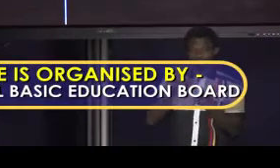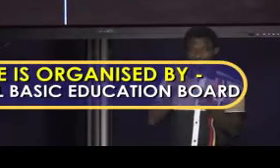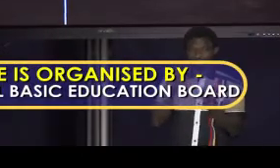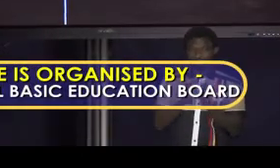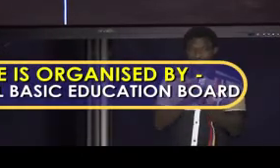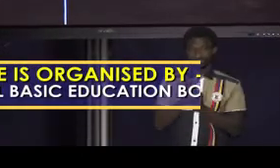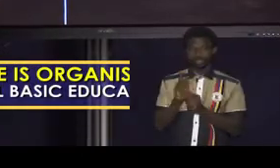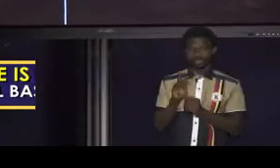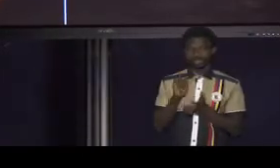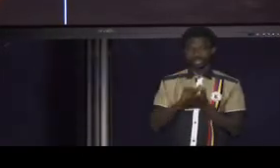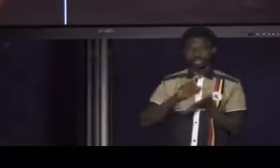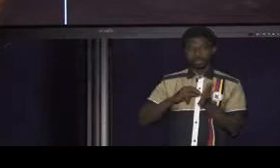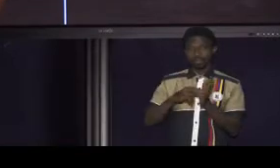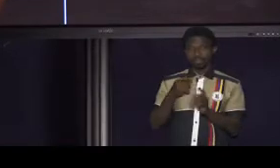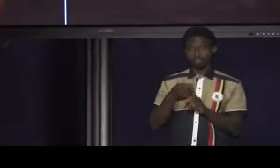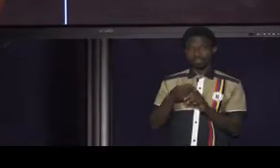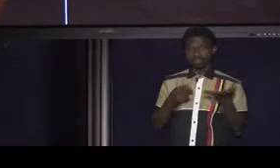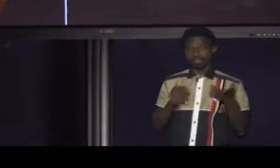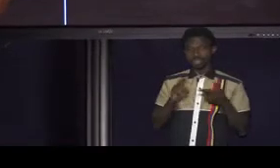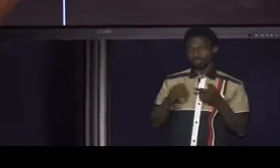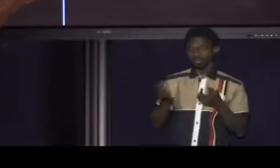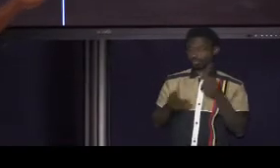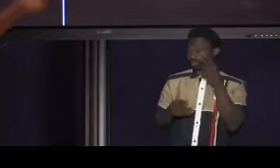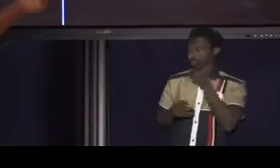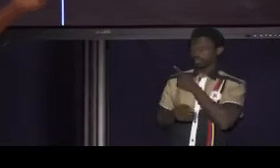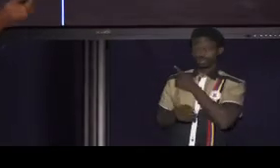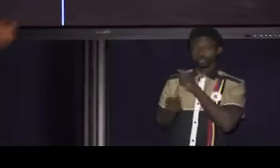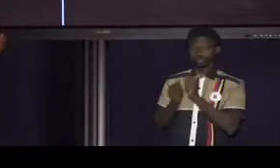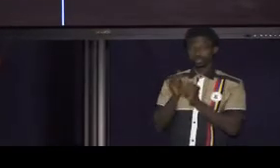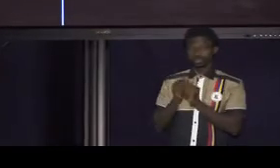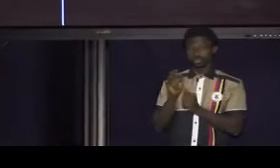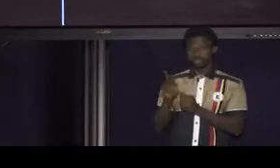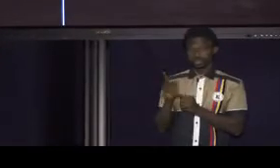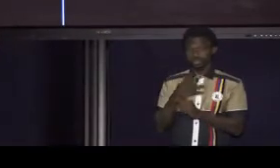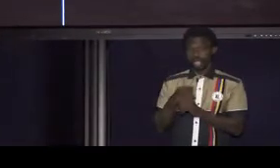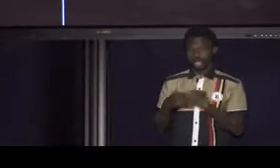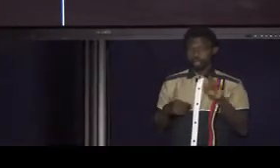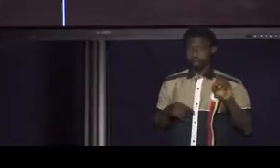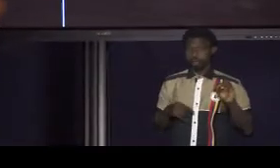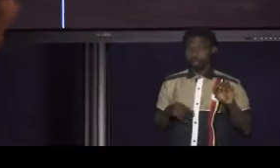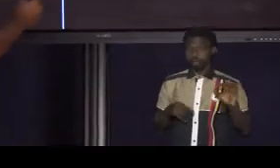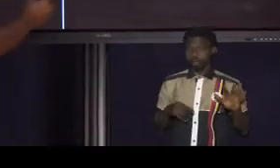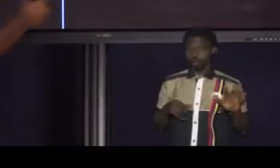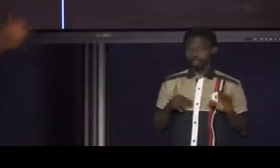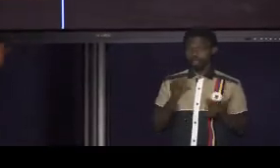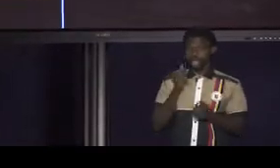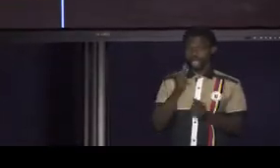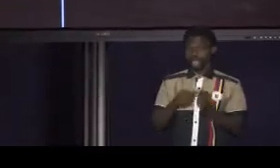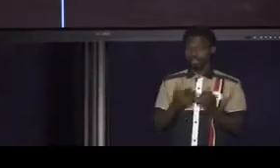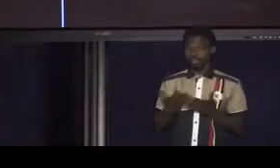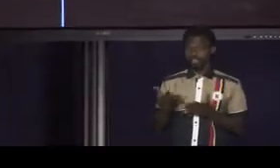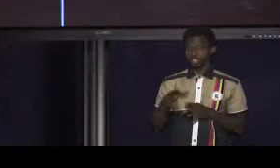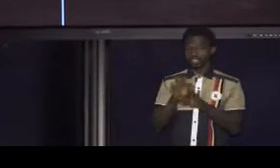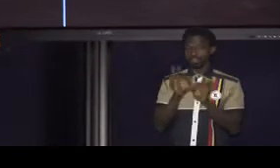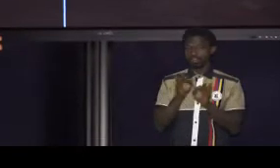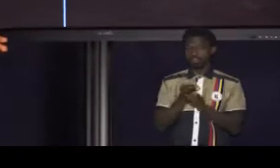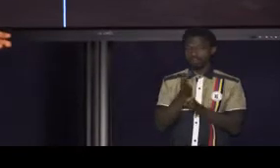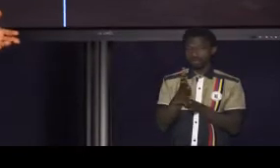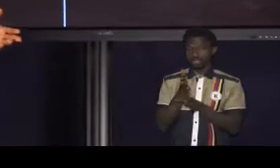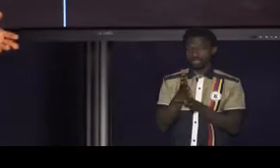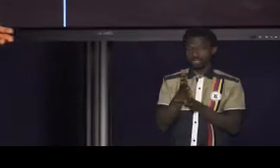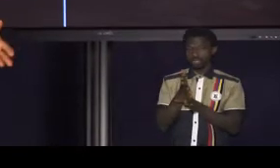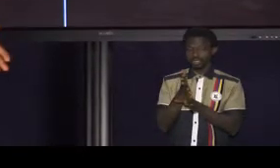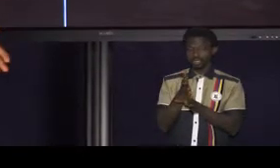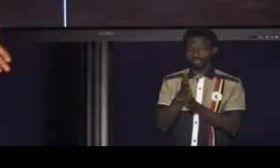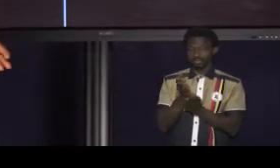K. And that means that from here to here, which is K, and from here to here, which is 105, everything forms a straight line. Now, do you remember that